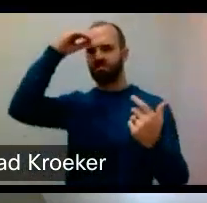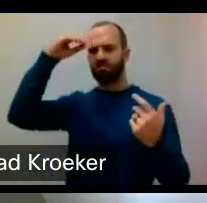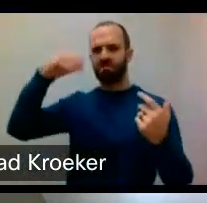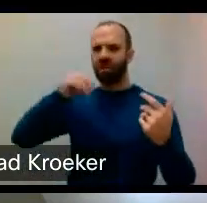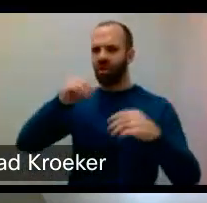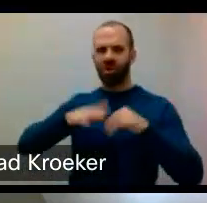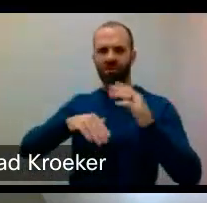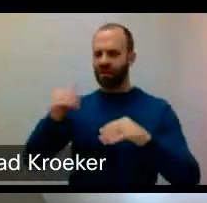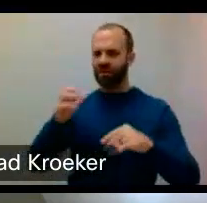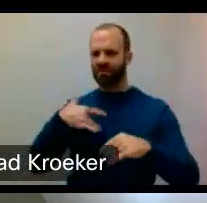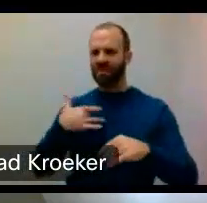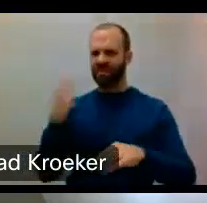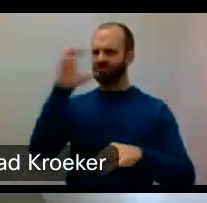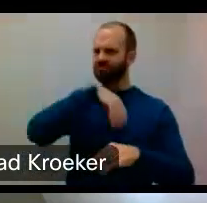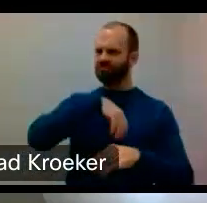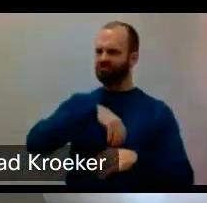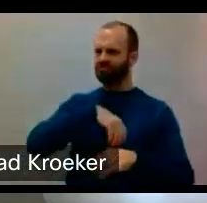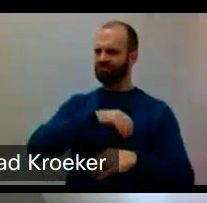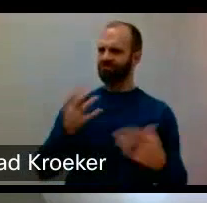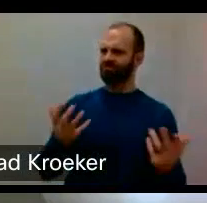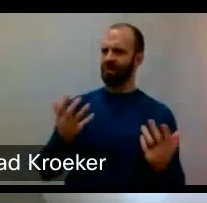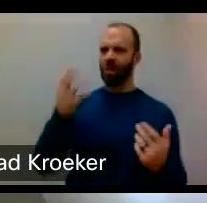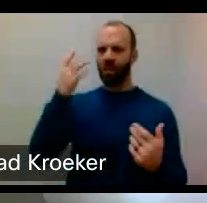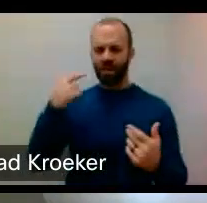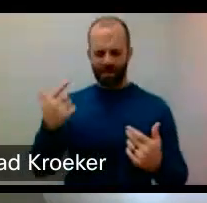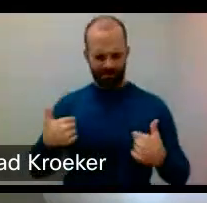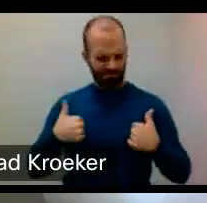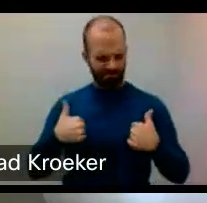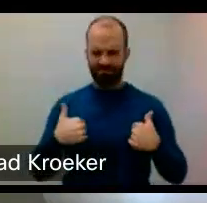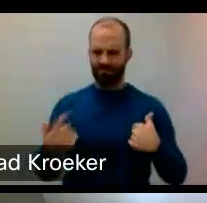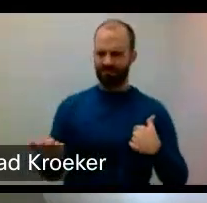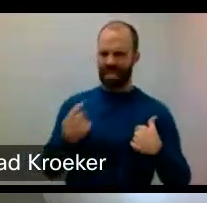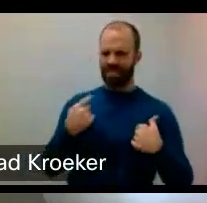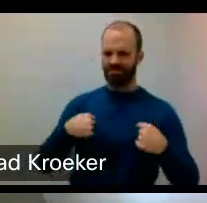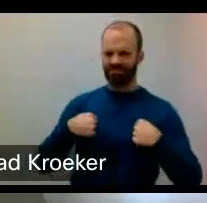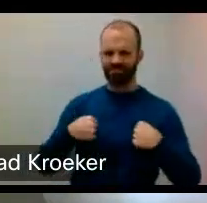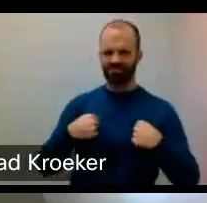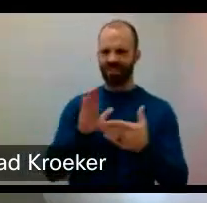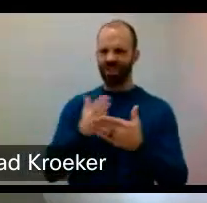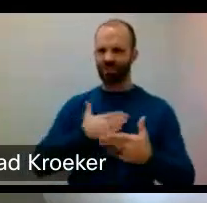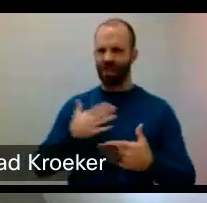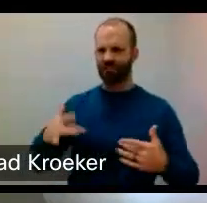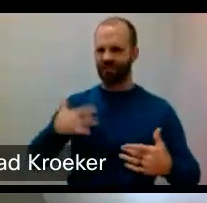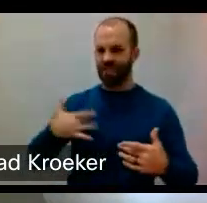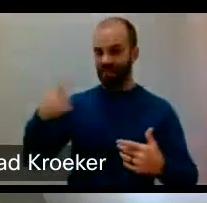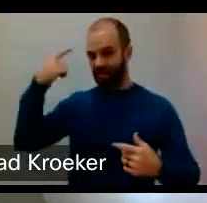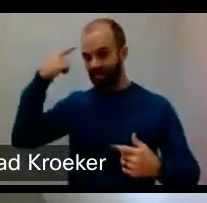bit unusual because you're being asked to share your own feelings,